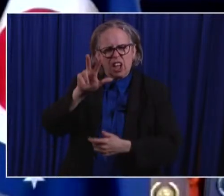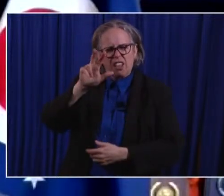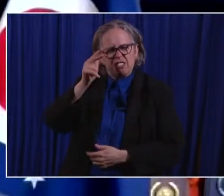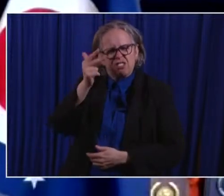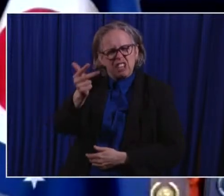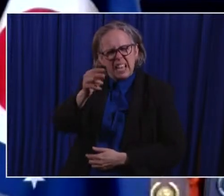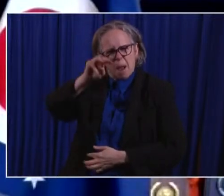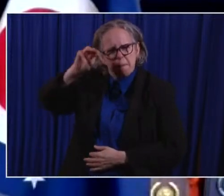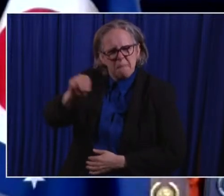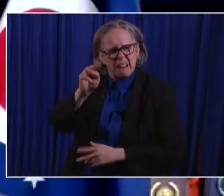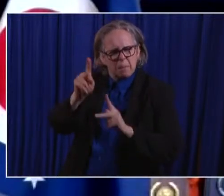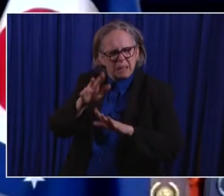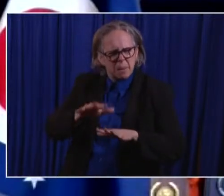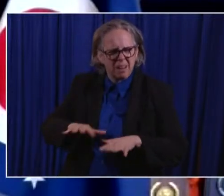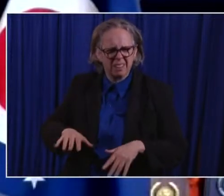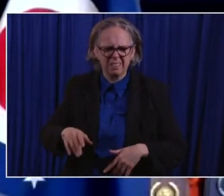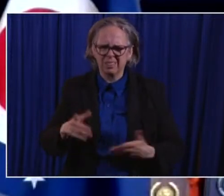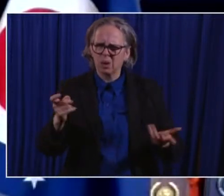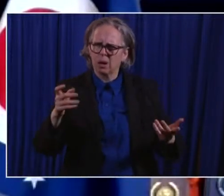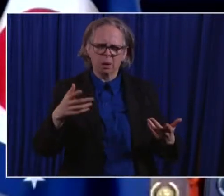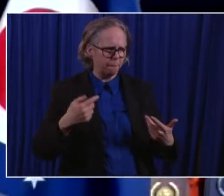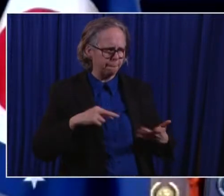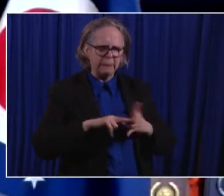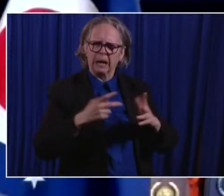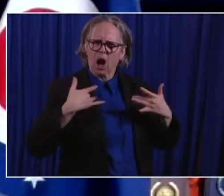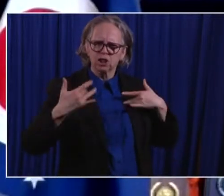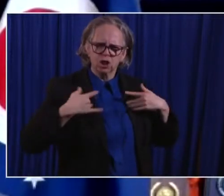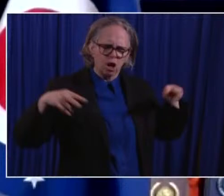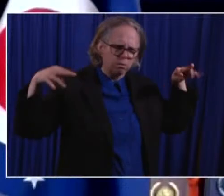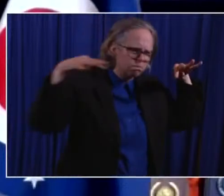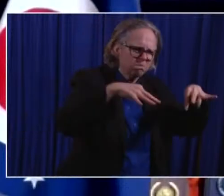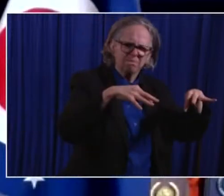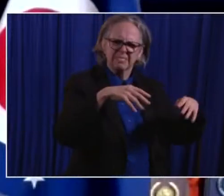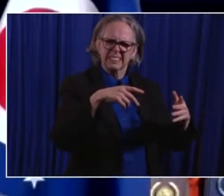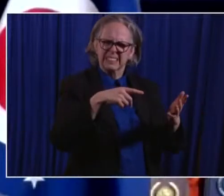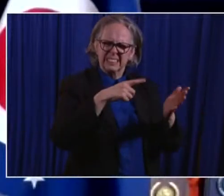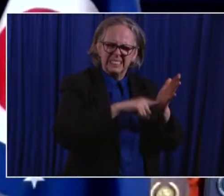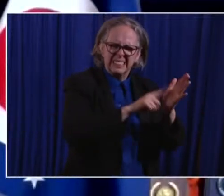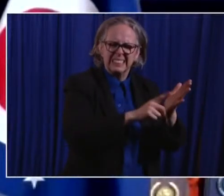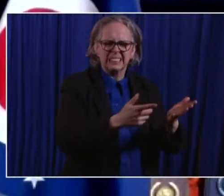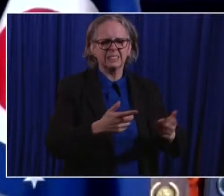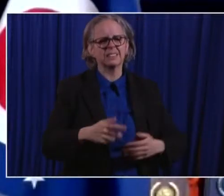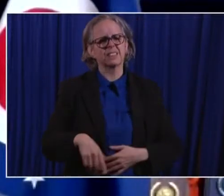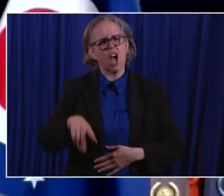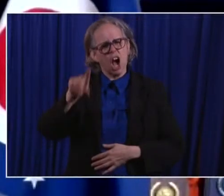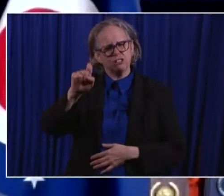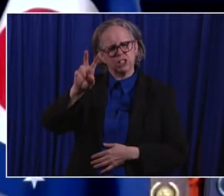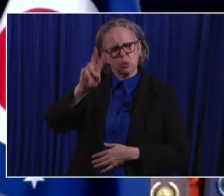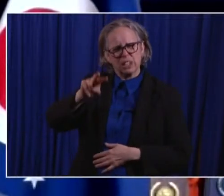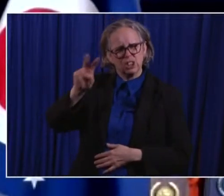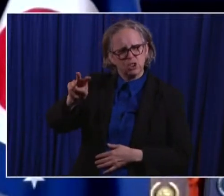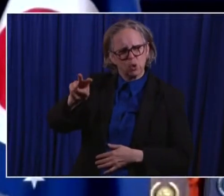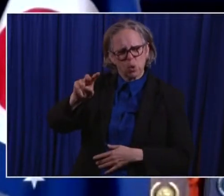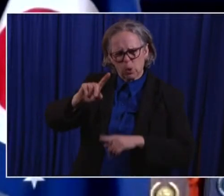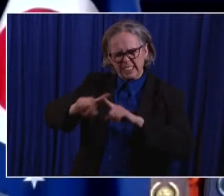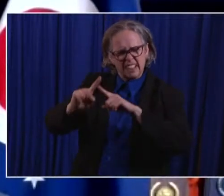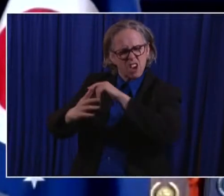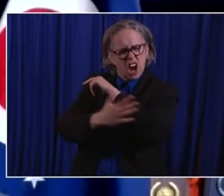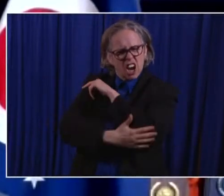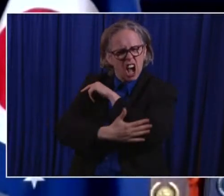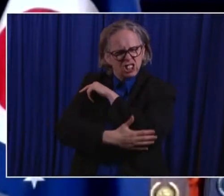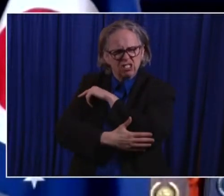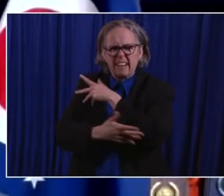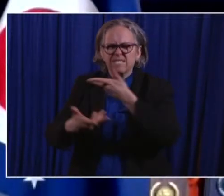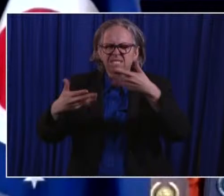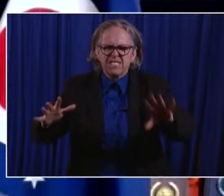investigation. The 122 countries since that time have also said they believe there needs to be an independent investigation. And we just need